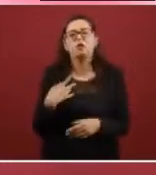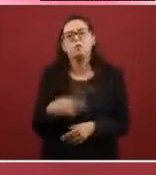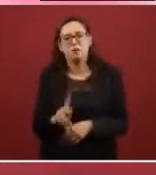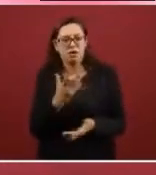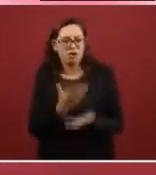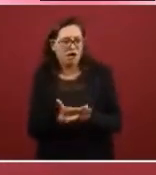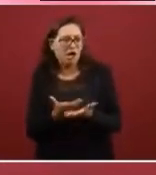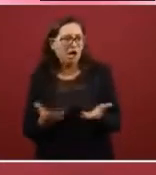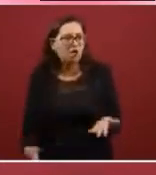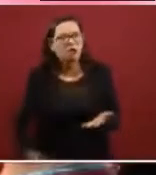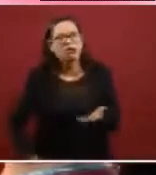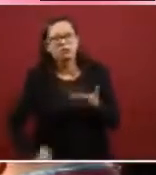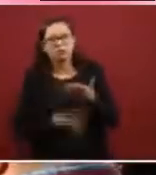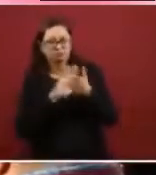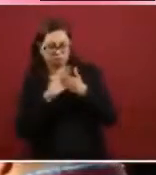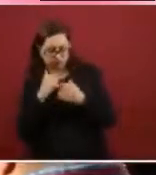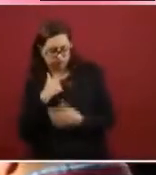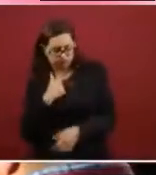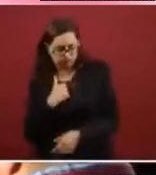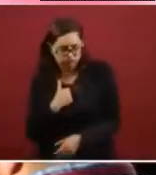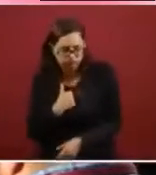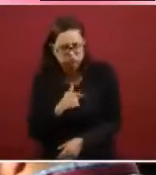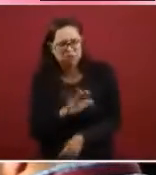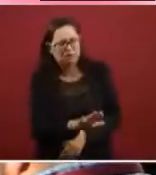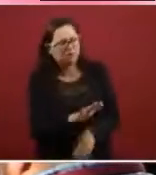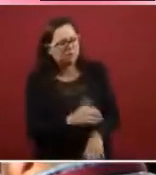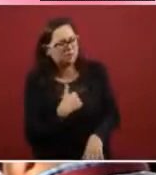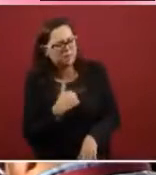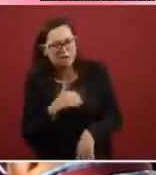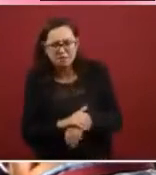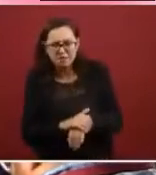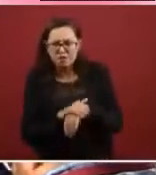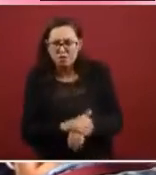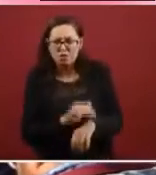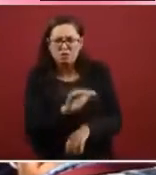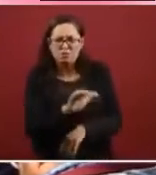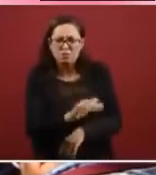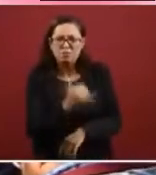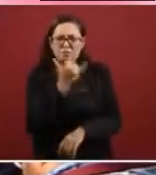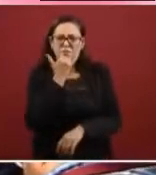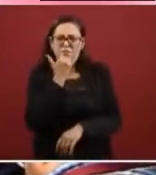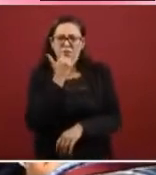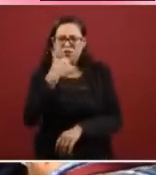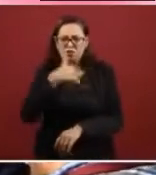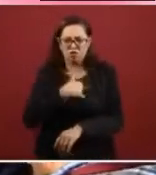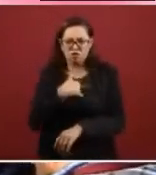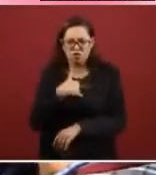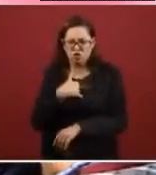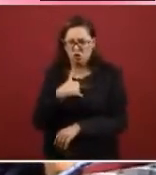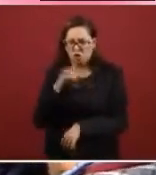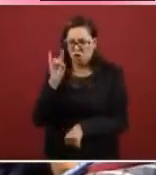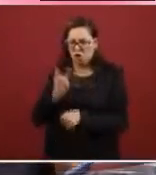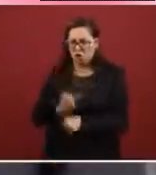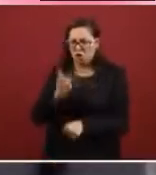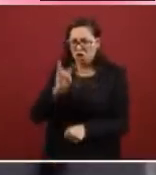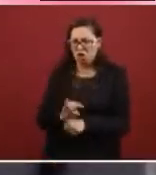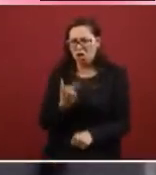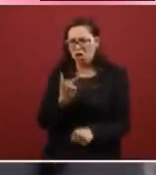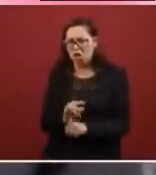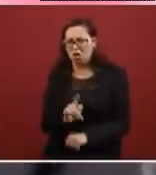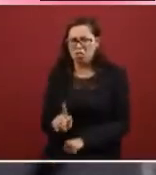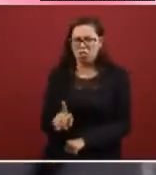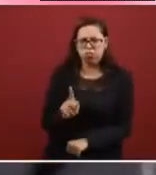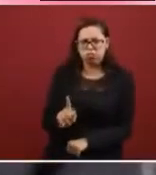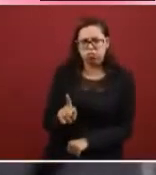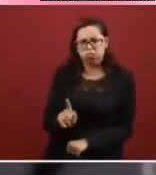But also it offends. Le dije a mi amigo, oye, I told my friend, hey, yo no estoy aquí de florero. I'm not here like a flower pot or as